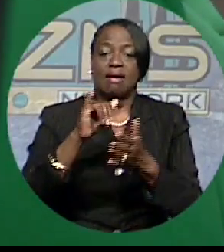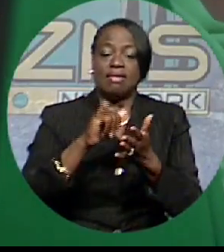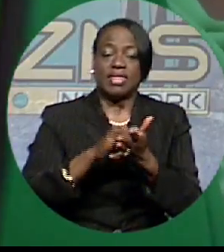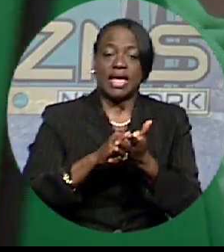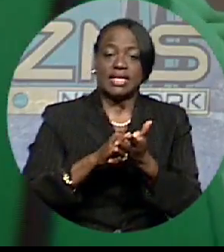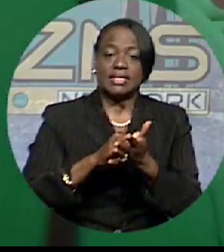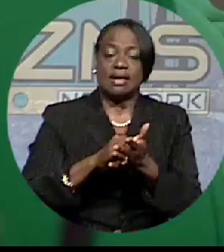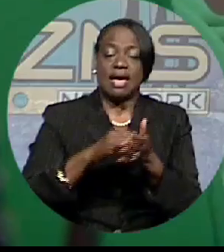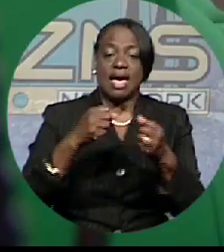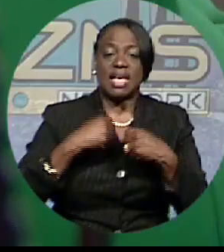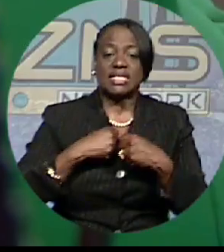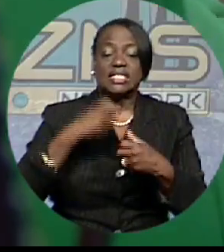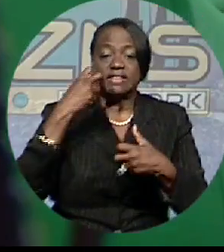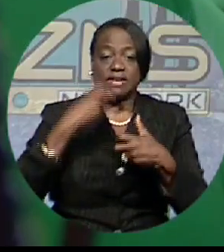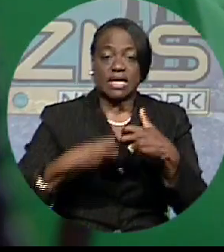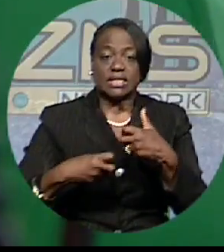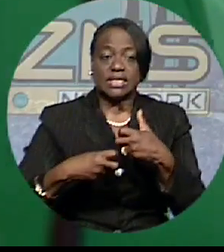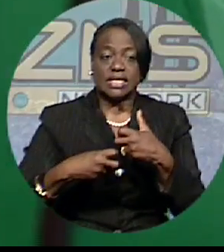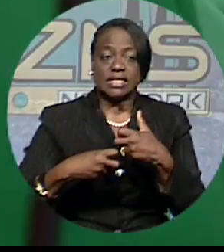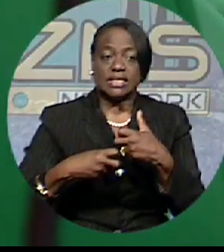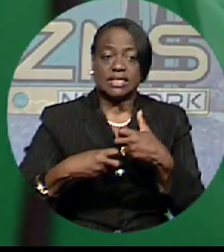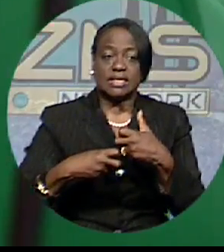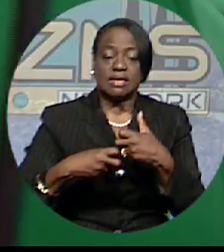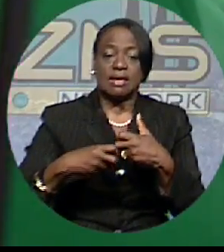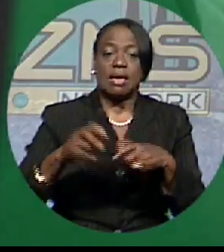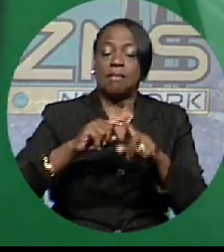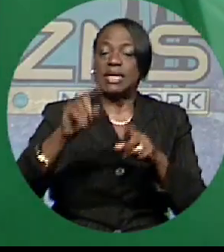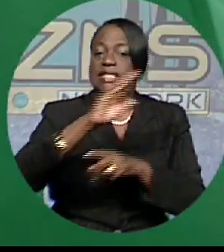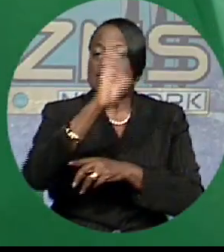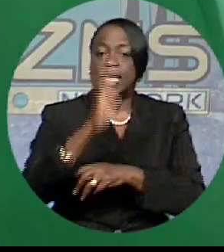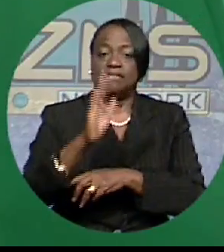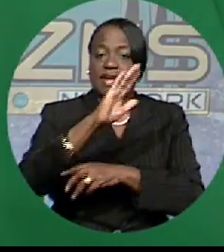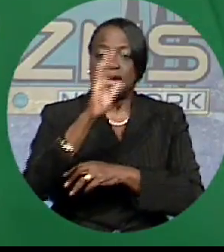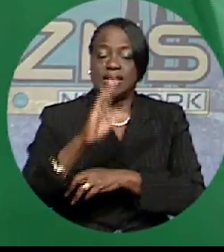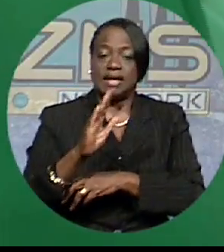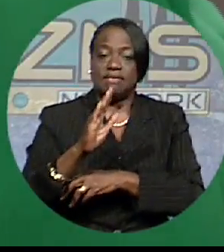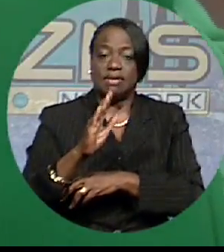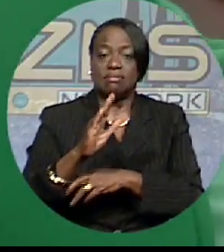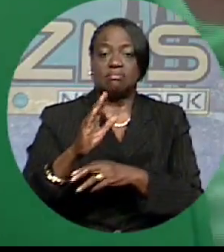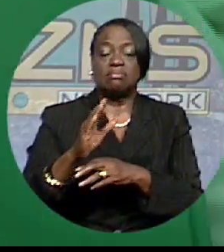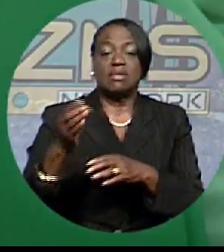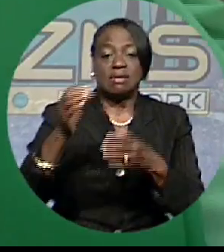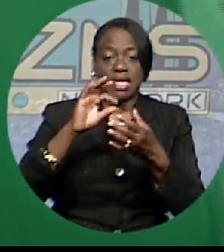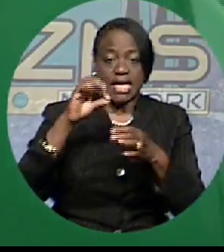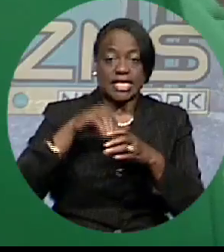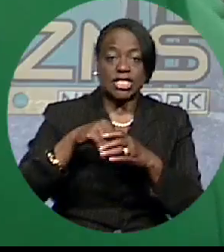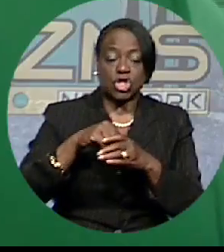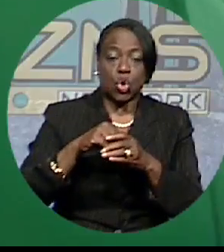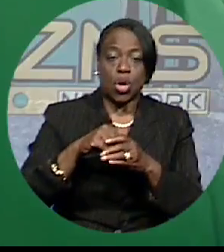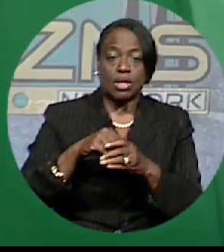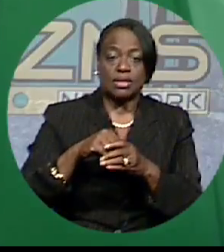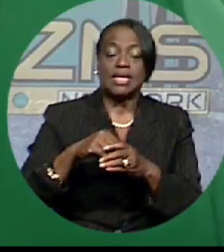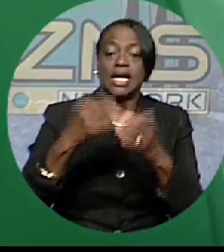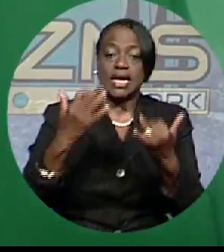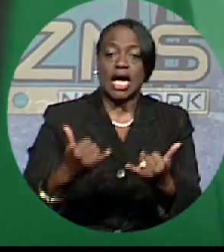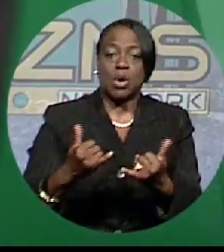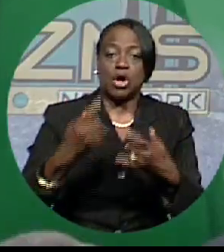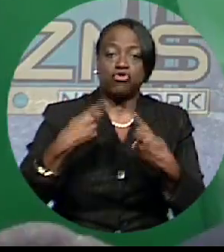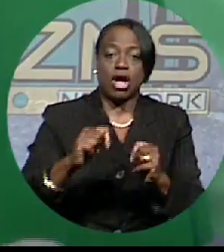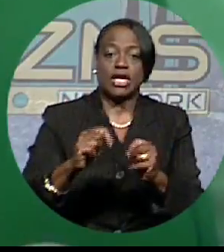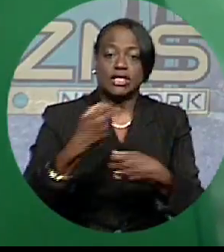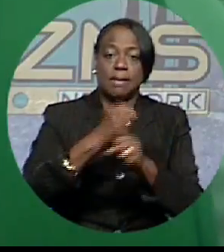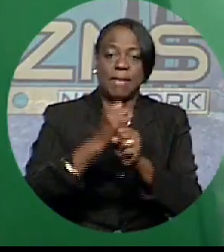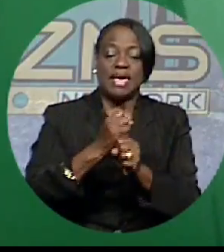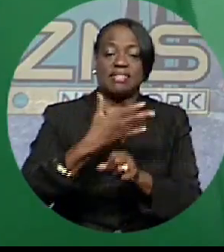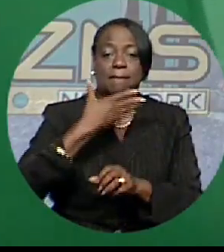difficulties, was never ever implemented, installed. We're now trying to make the best of that